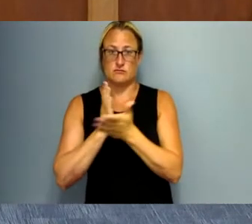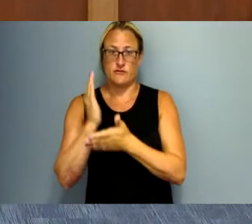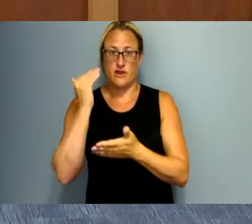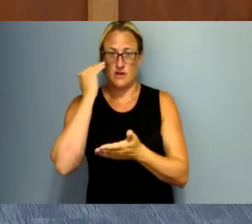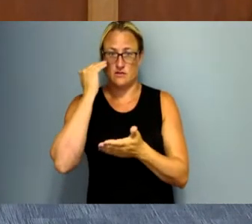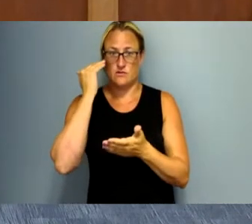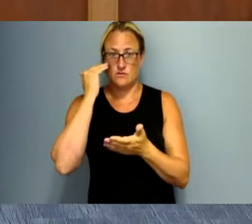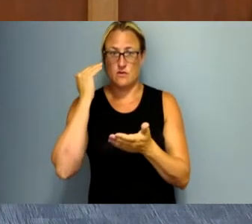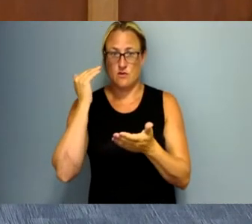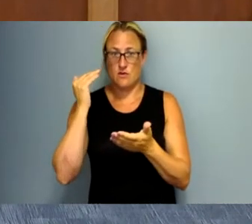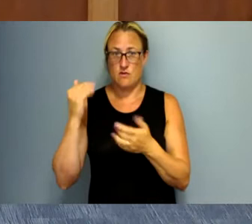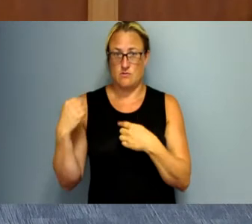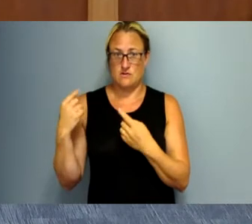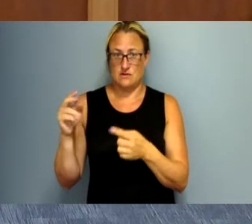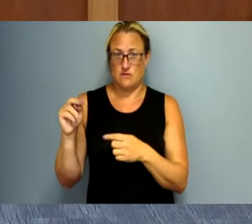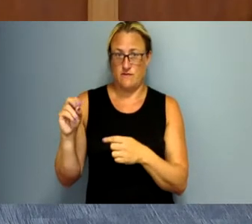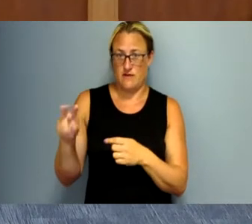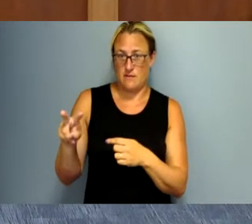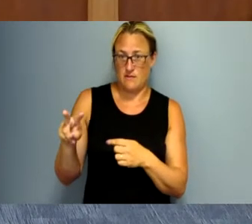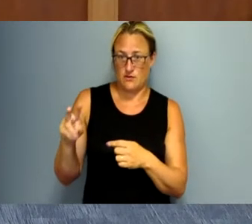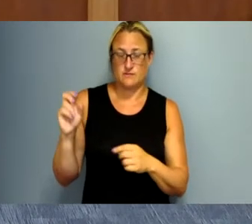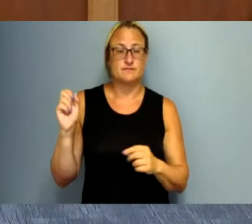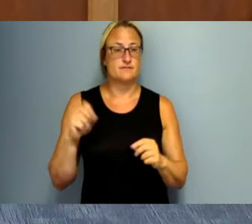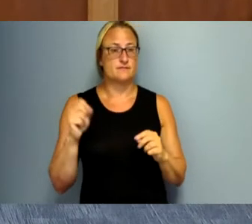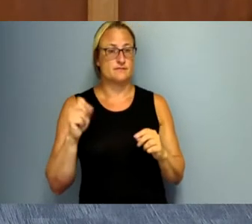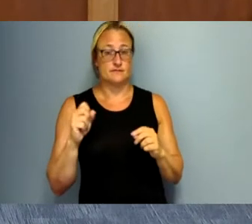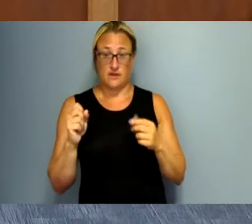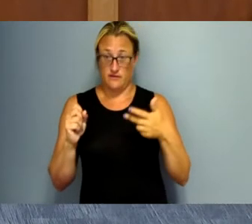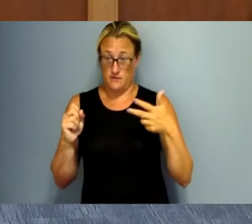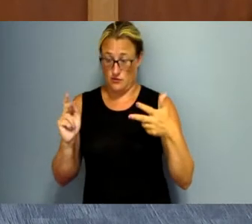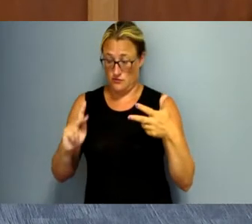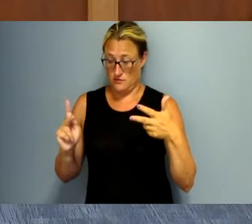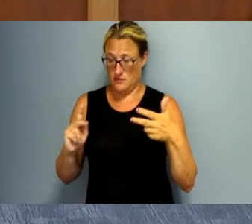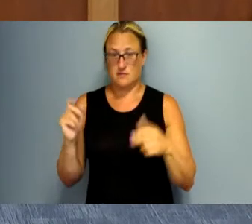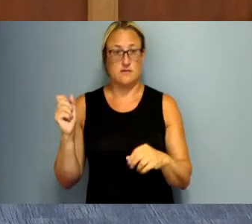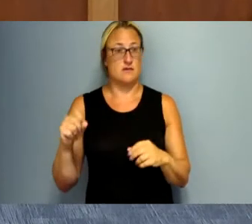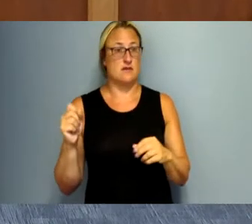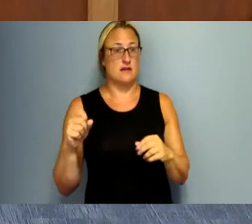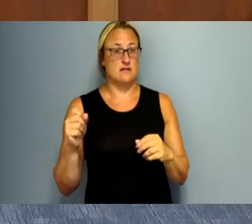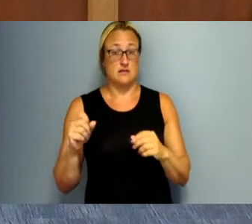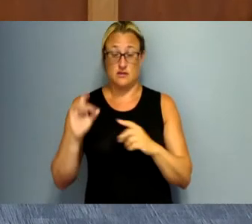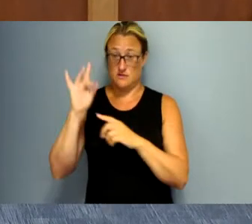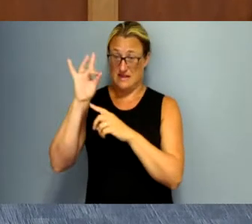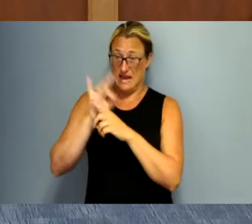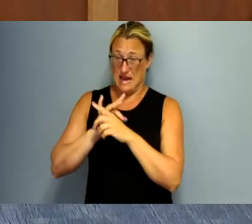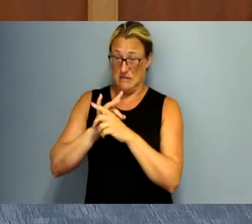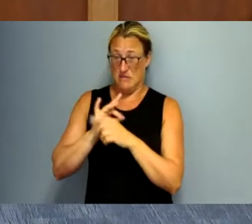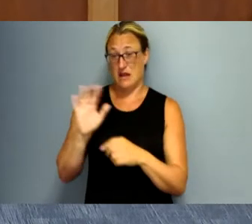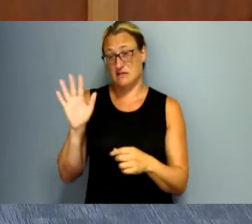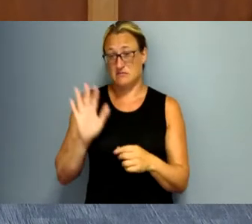Schnee. So in 8 months, roughly one every 2 days.